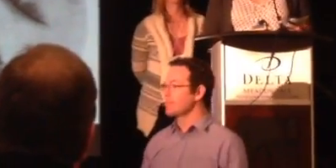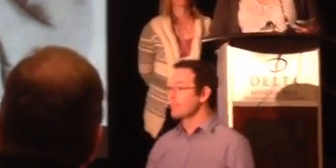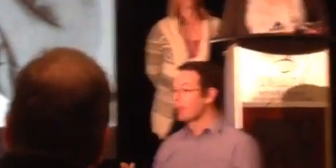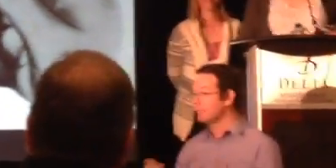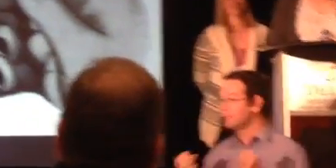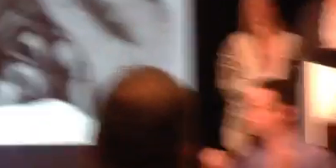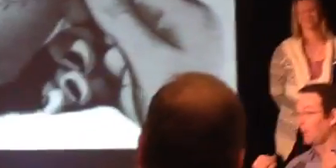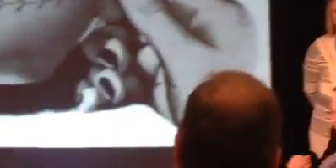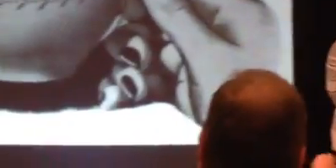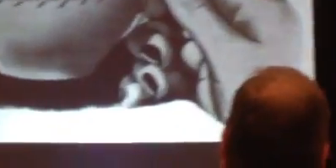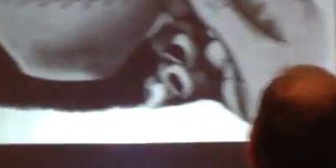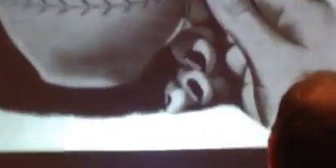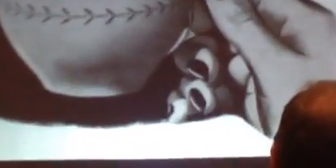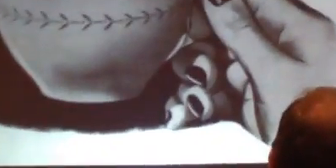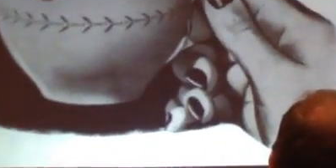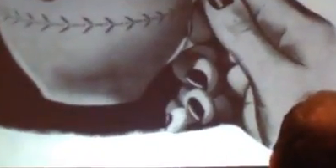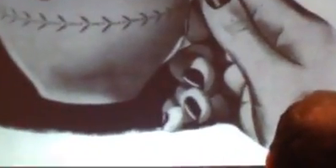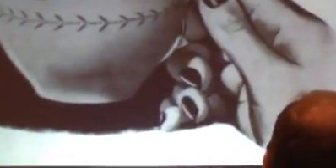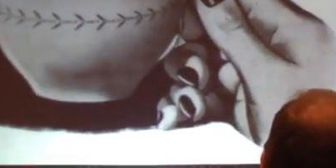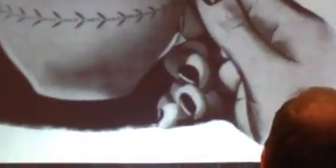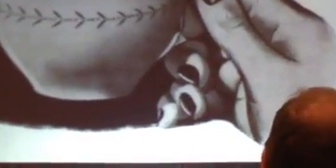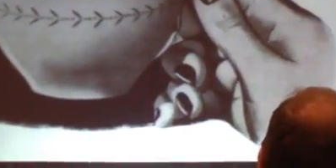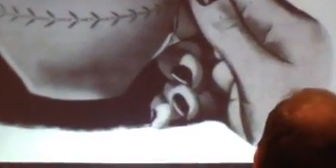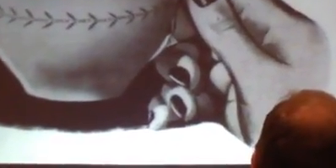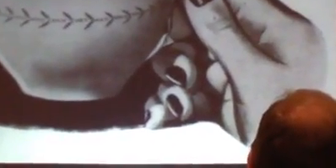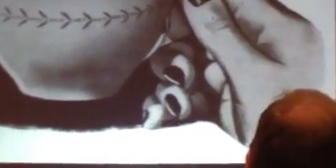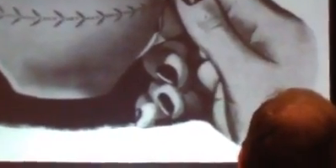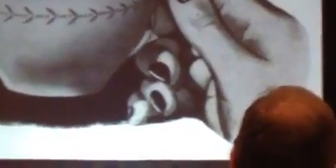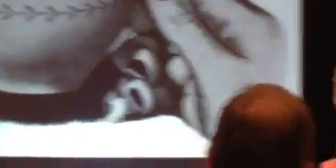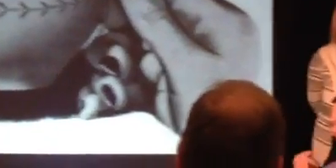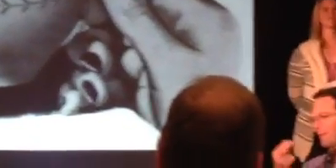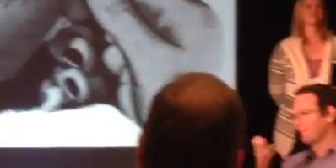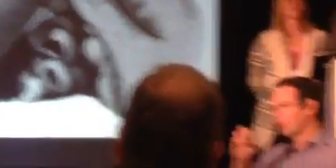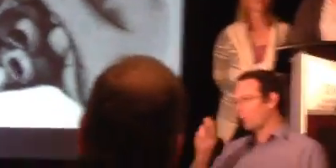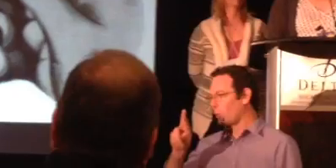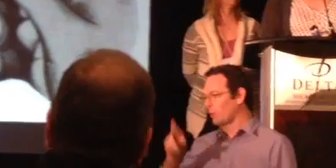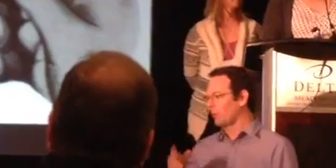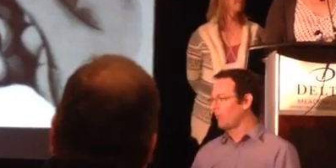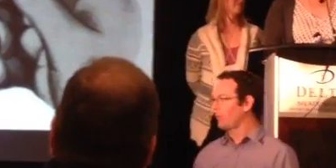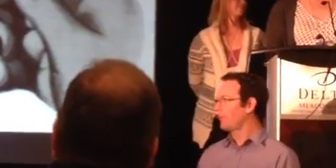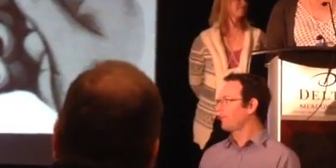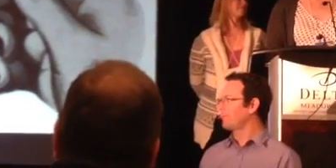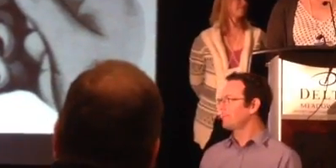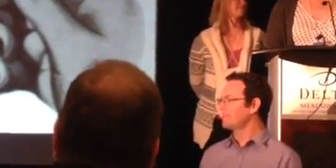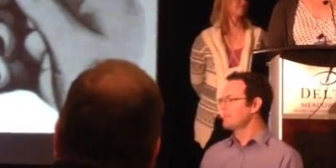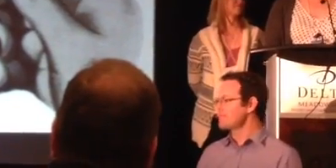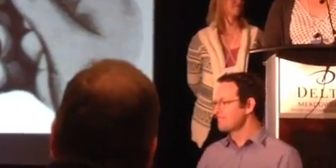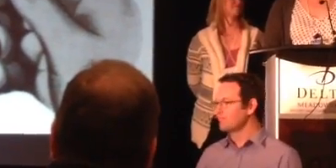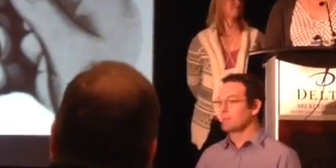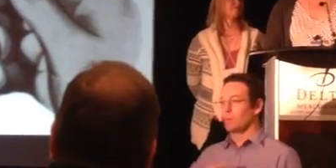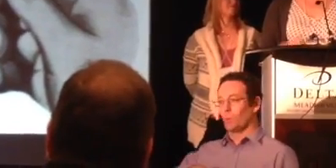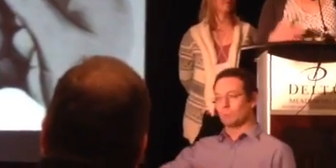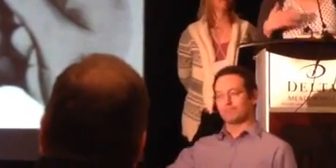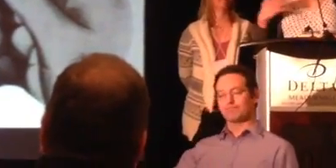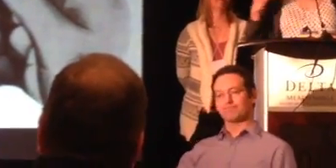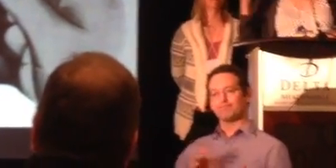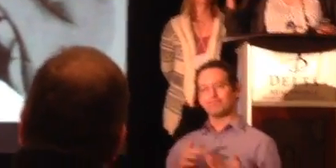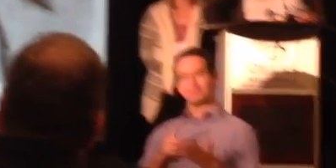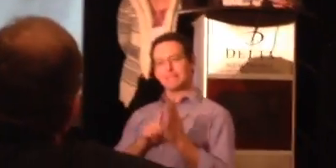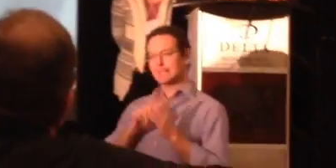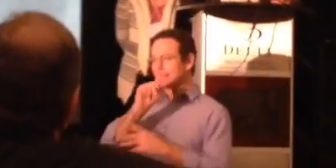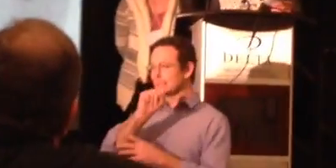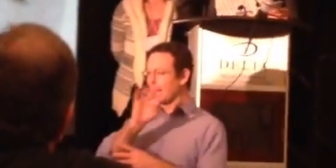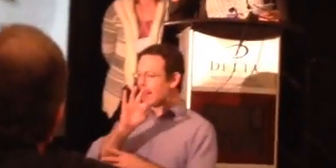our metaphor. We all have a choice about how we're going to share the work that we're doing in our TLLP. We can describe